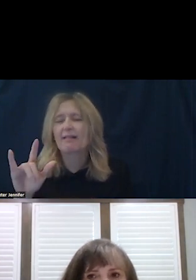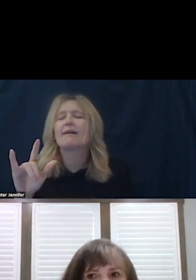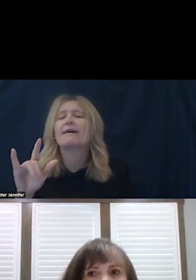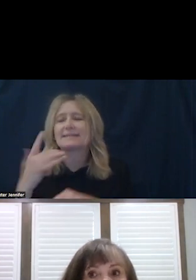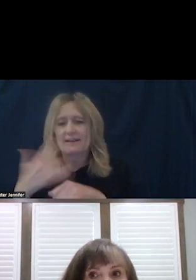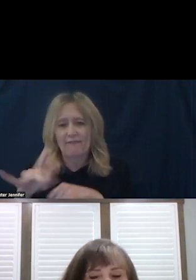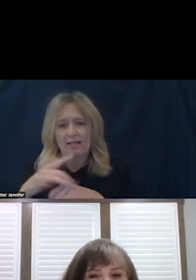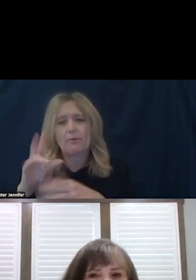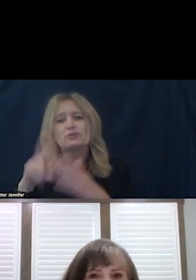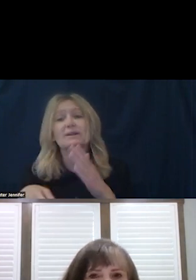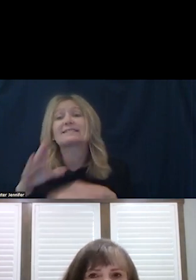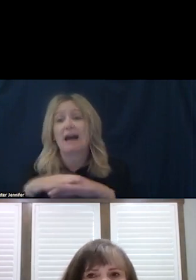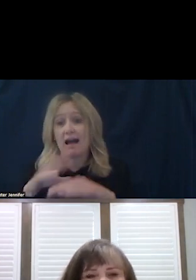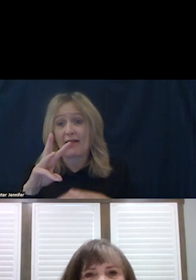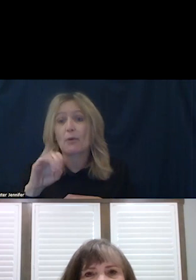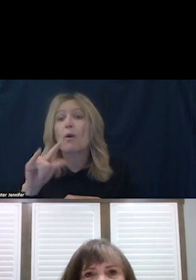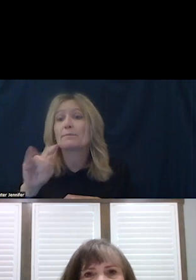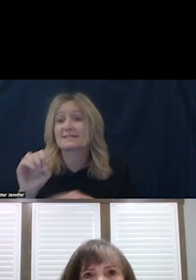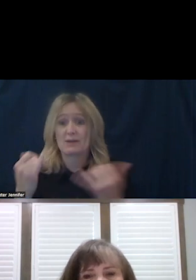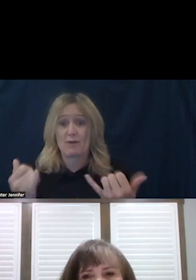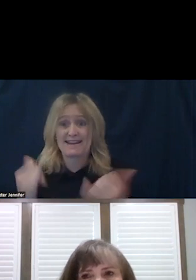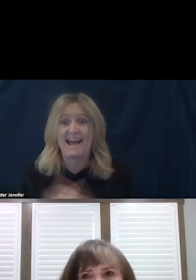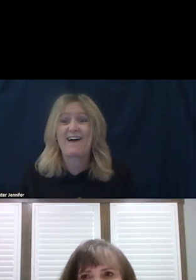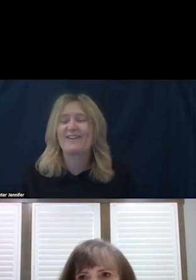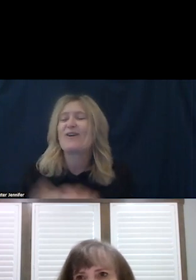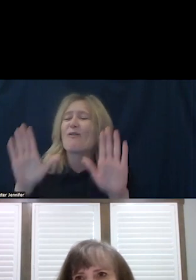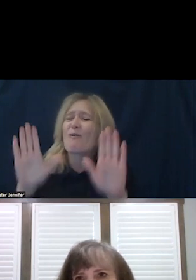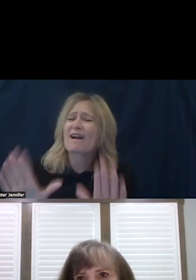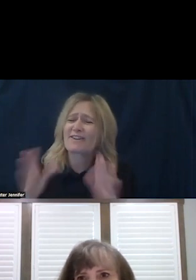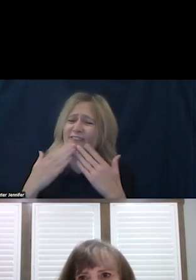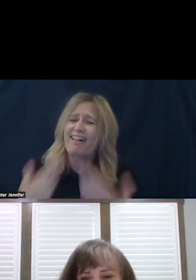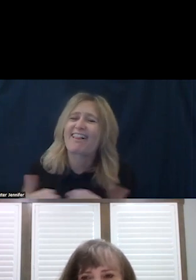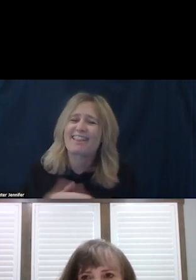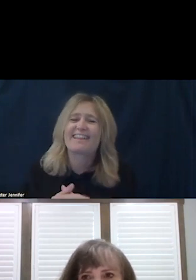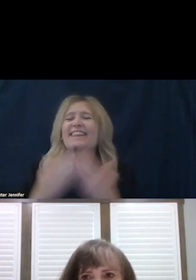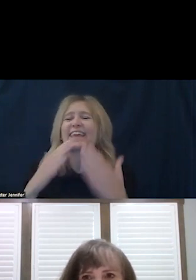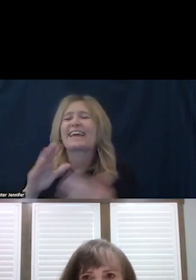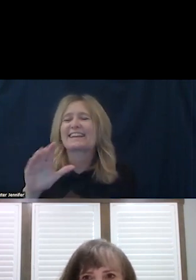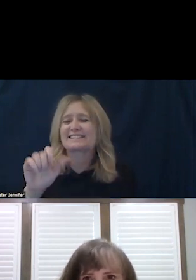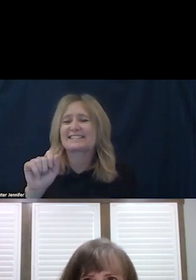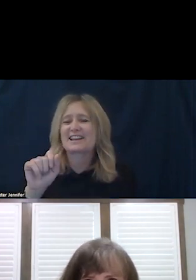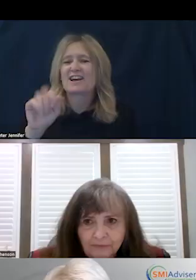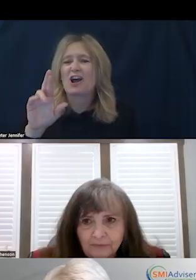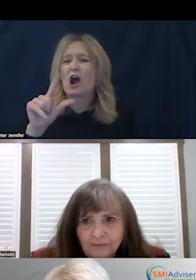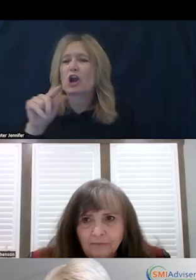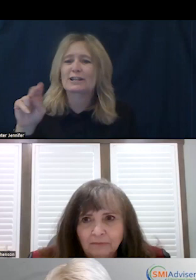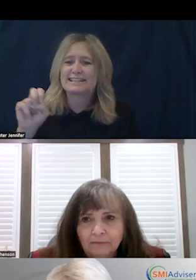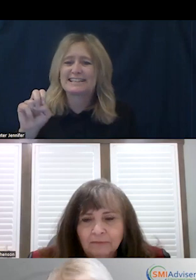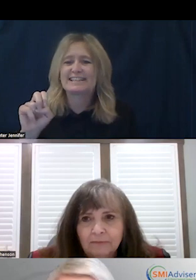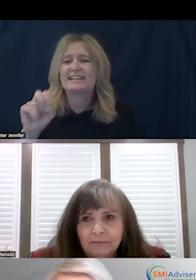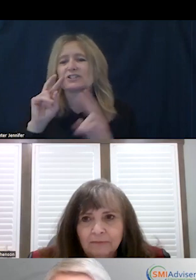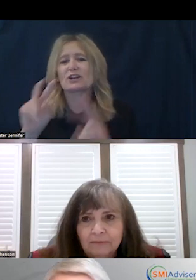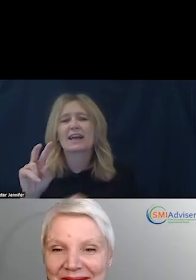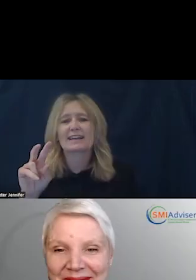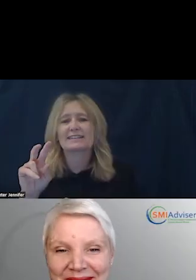available and is on the website right now. Thank you very much. Thanks, Arlene. Let's take it over to the federal update with Sarah